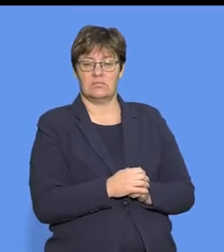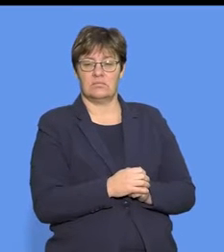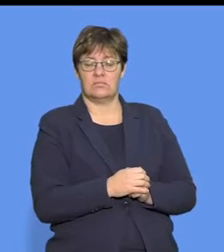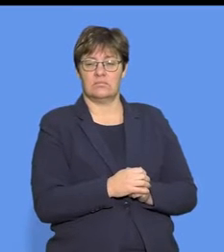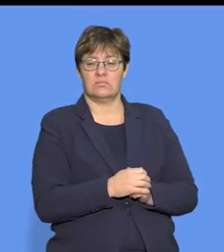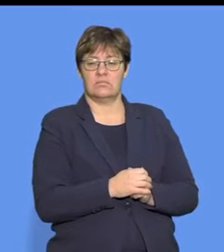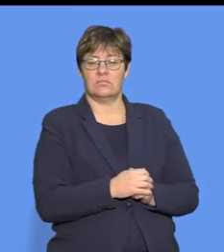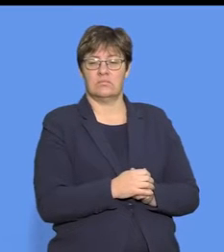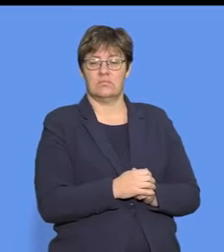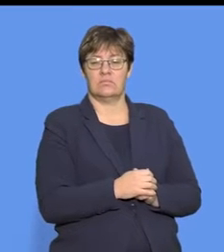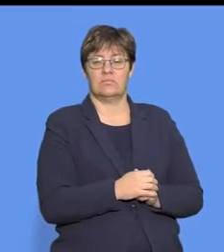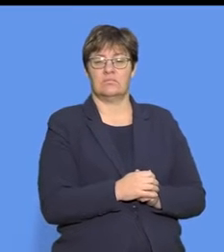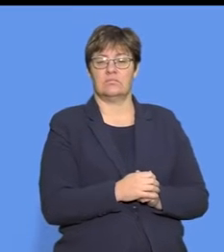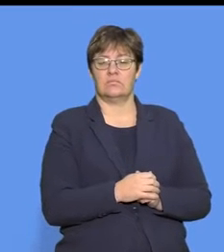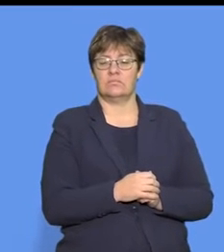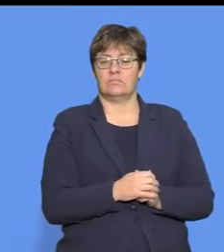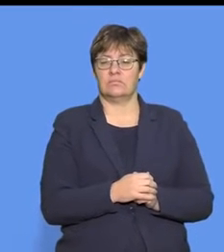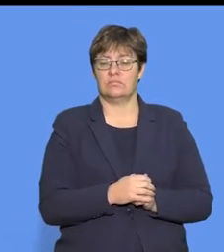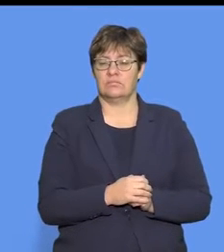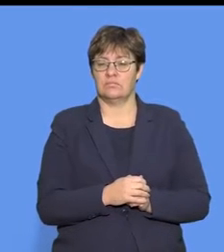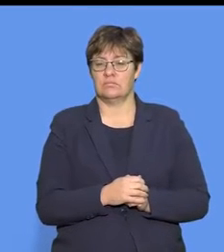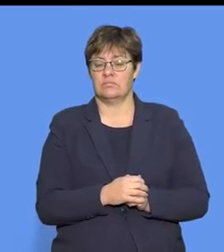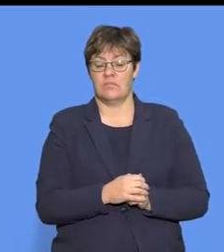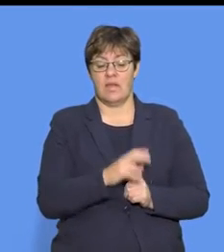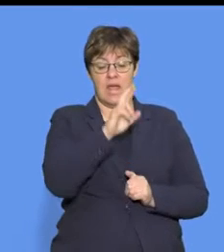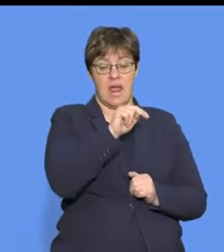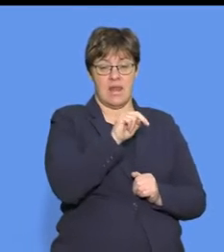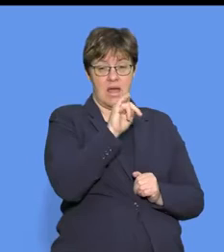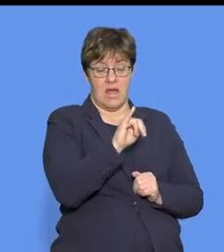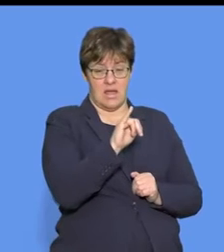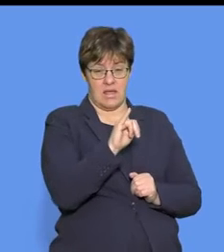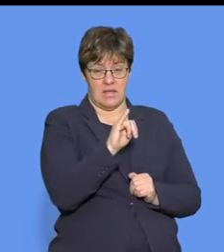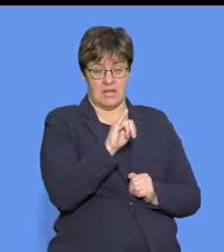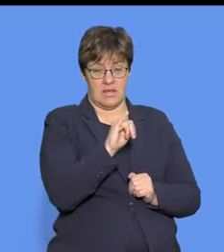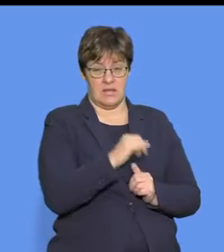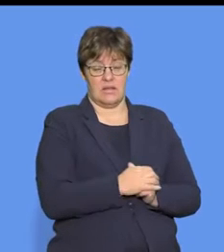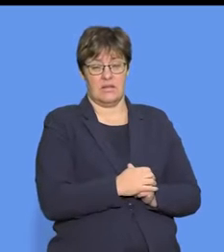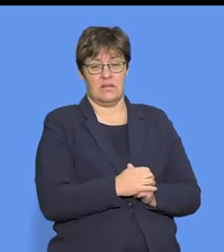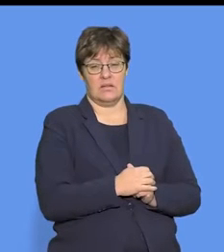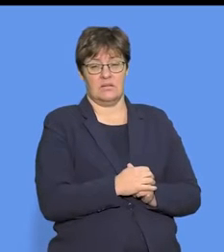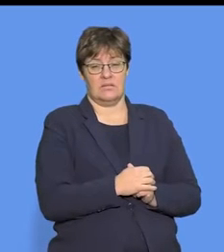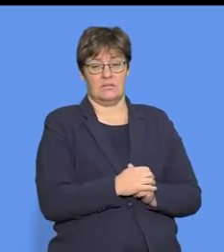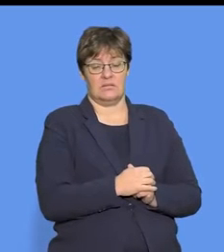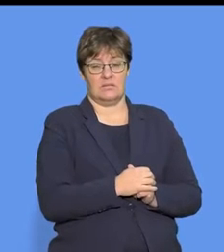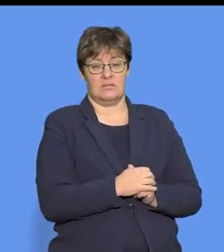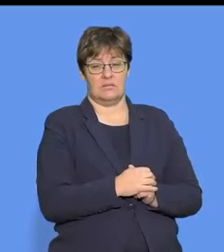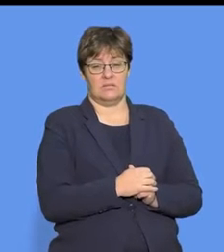going to go back to the space that I've got, and I'm going to say, Well, nickel